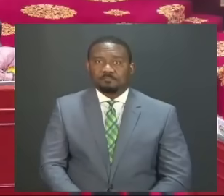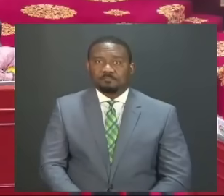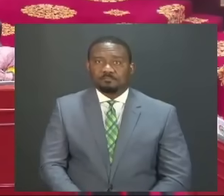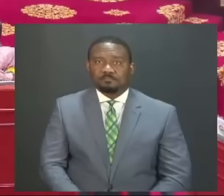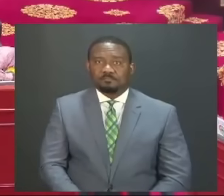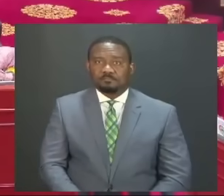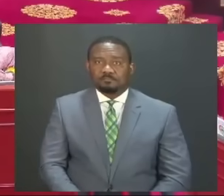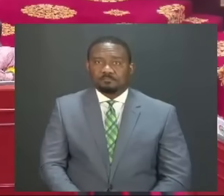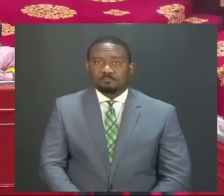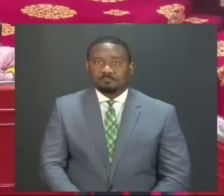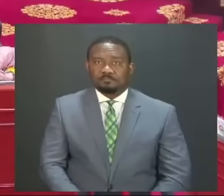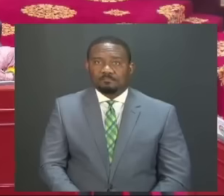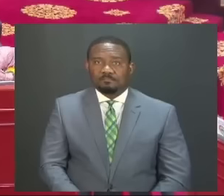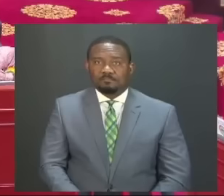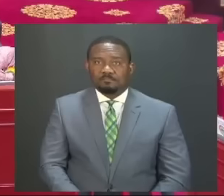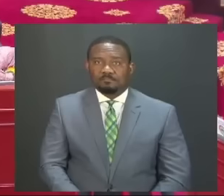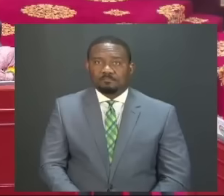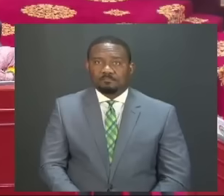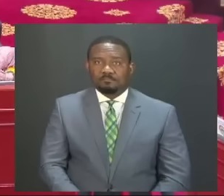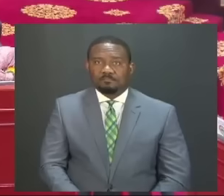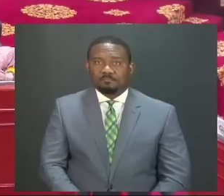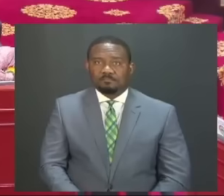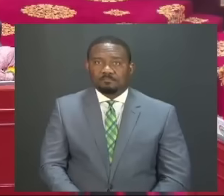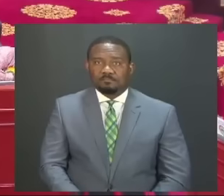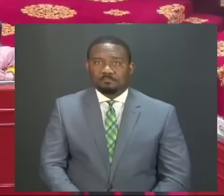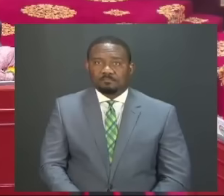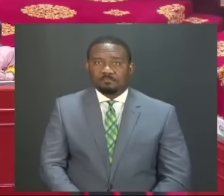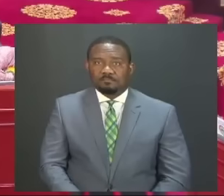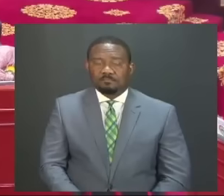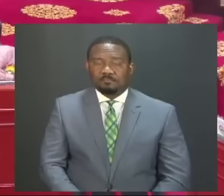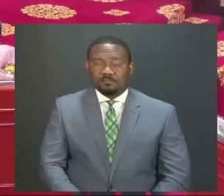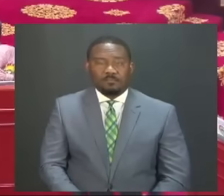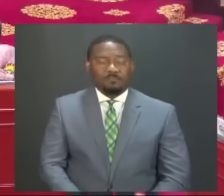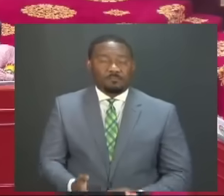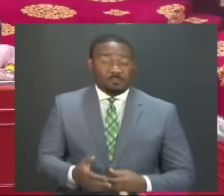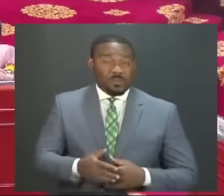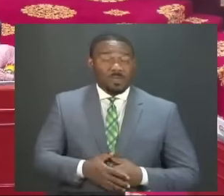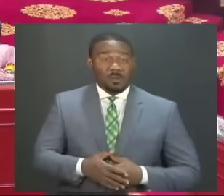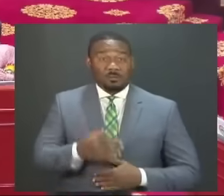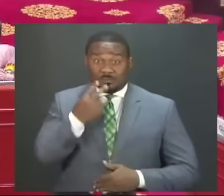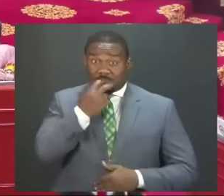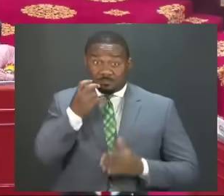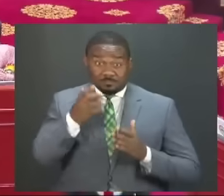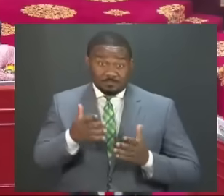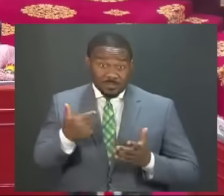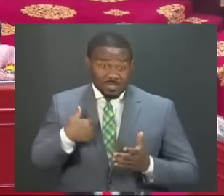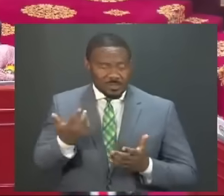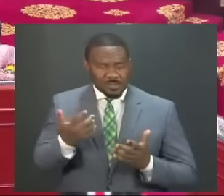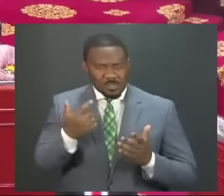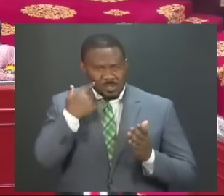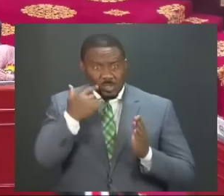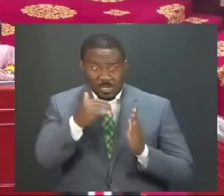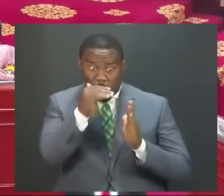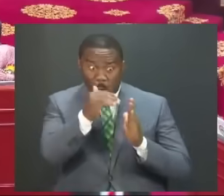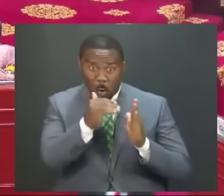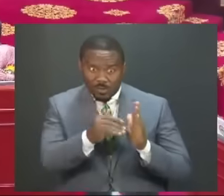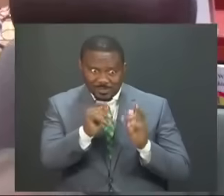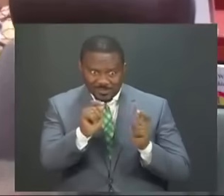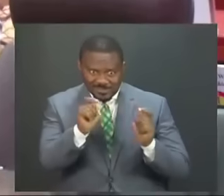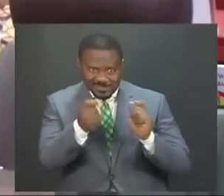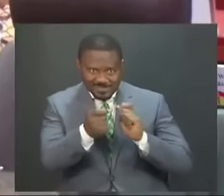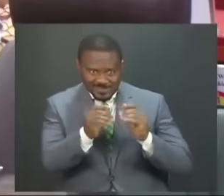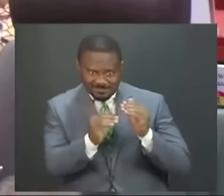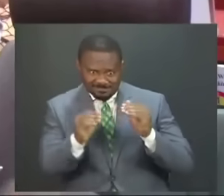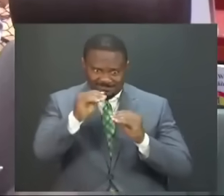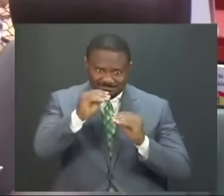Yeah, Mr. Speaker, I crave your indulgence so that we can vary the order of business